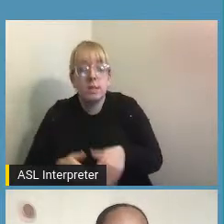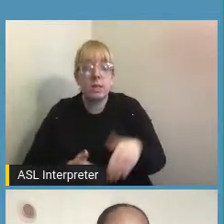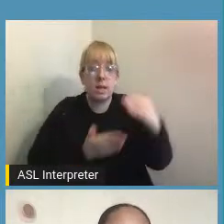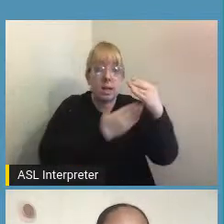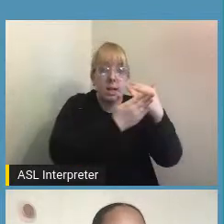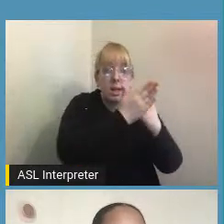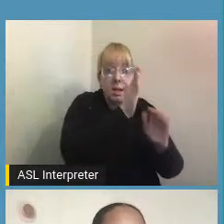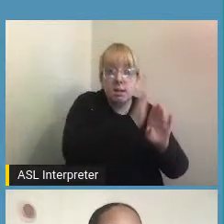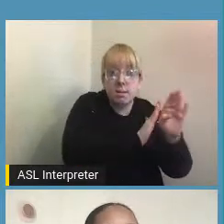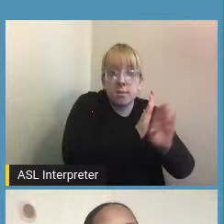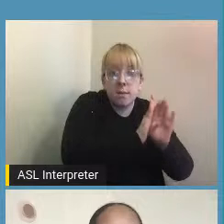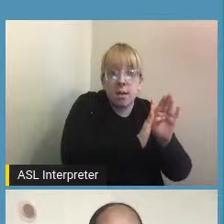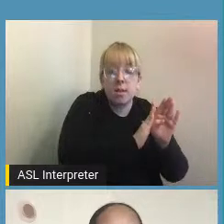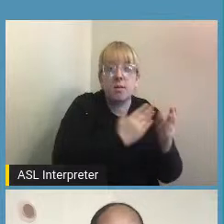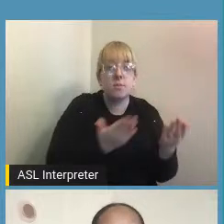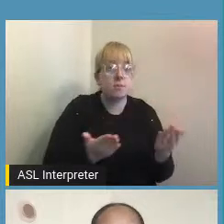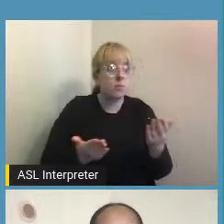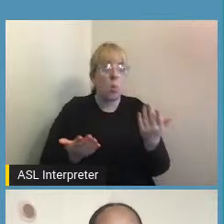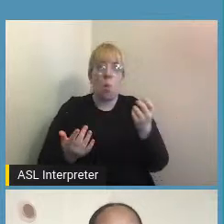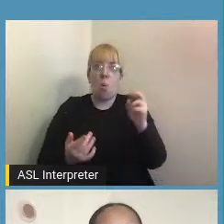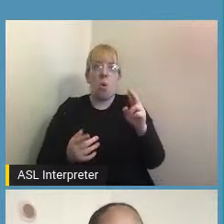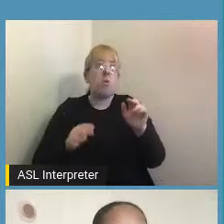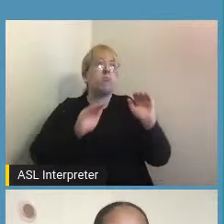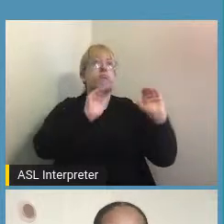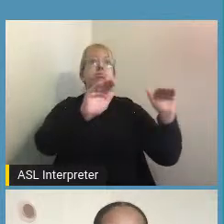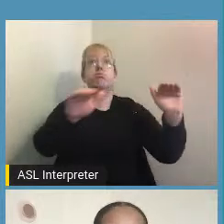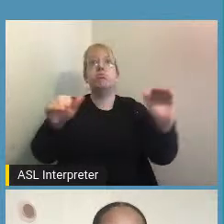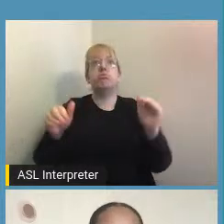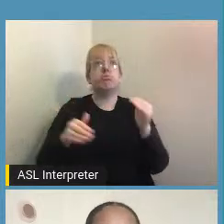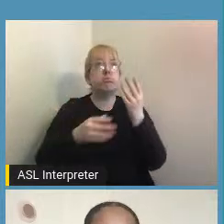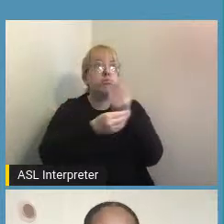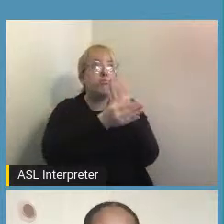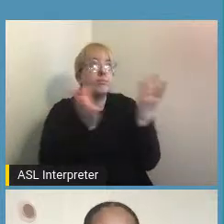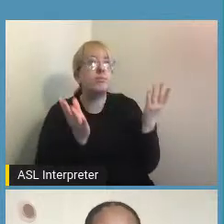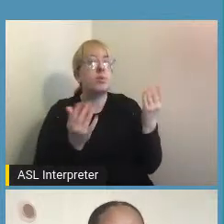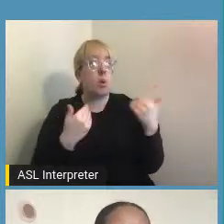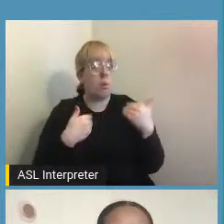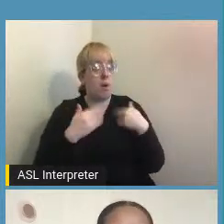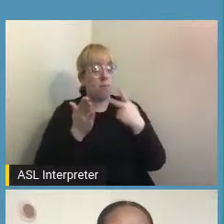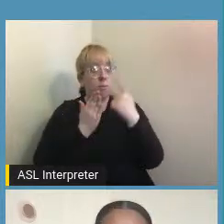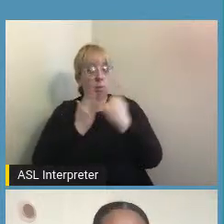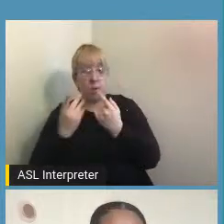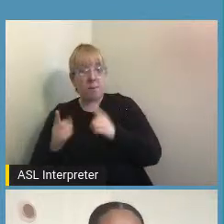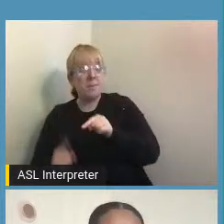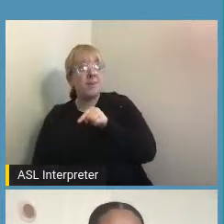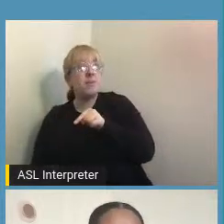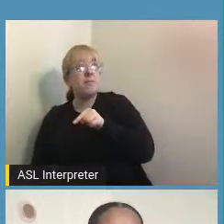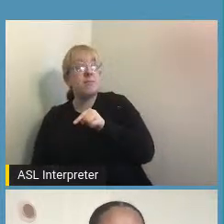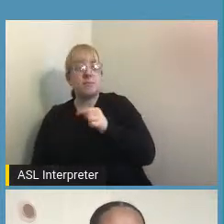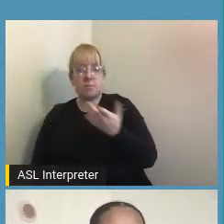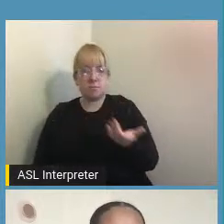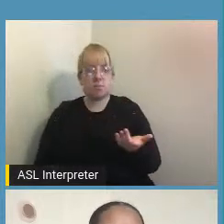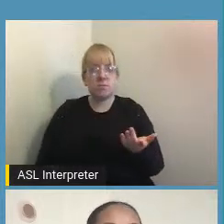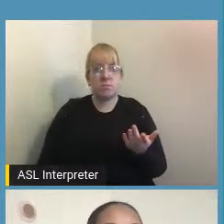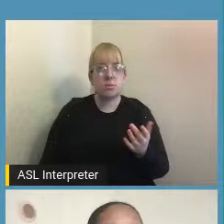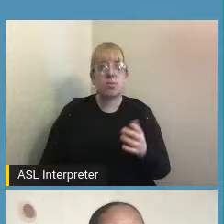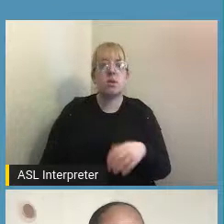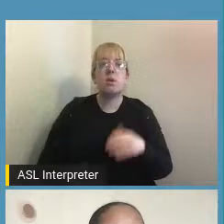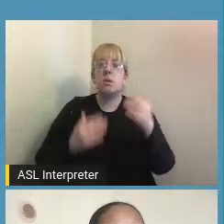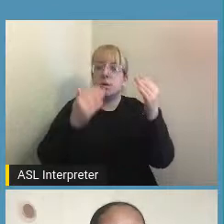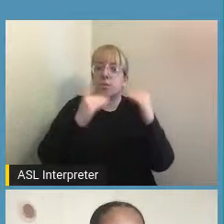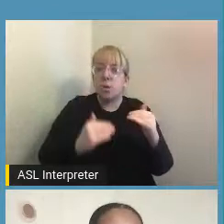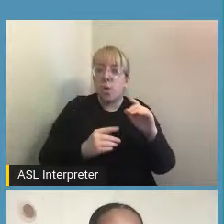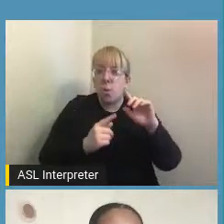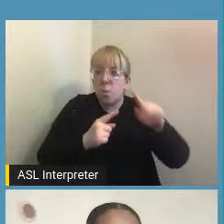people know, like, hey, we have a program going on? Are you promoting something? When is the campaign happening, or when is